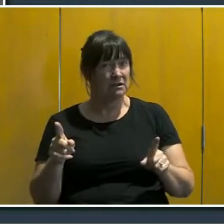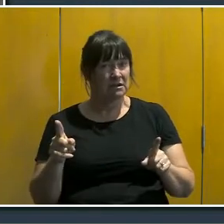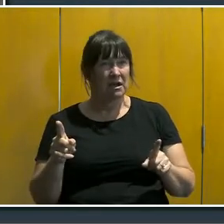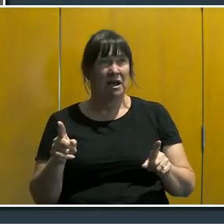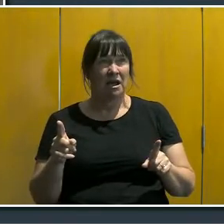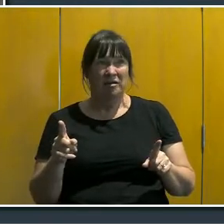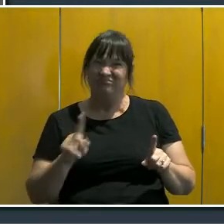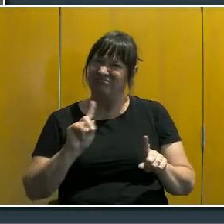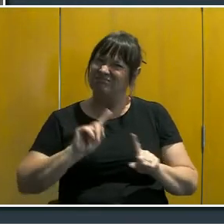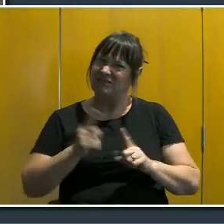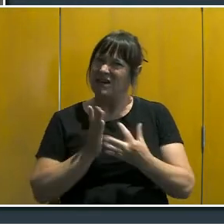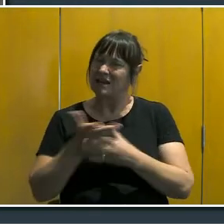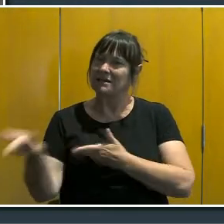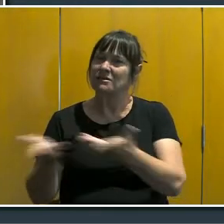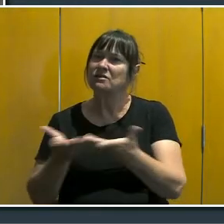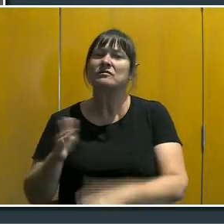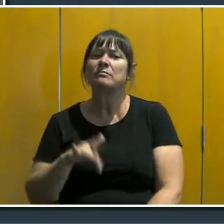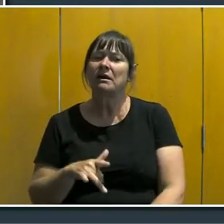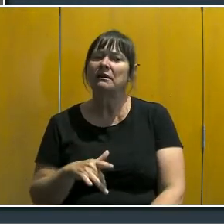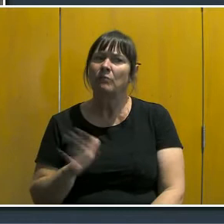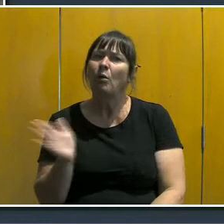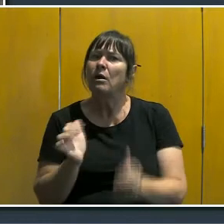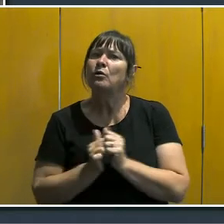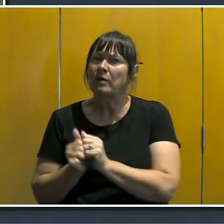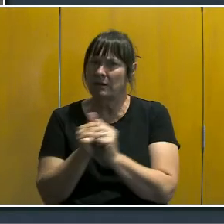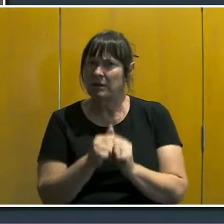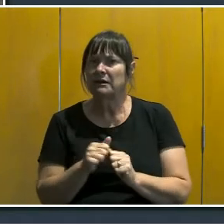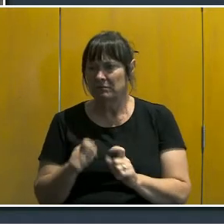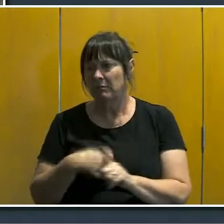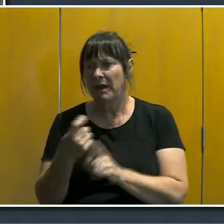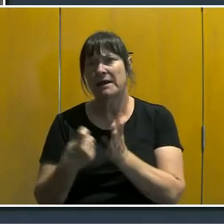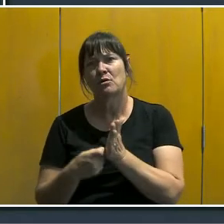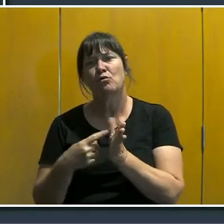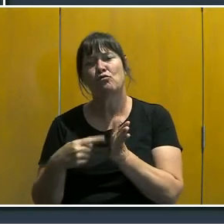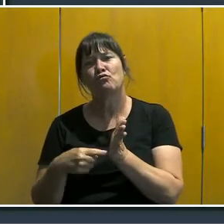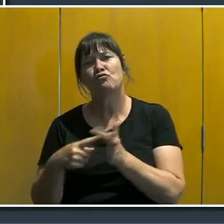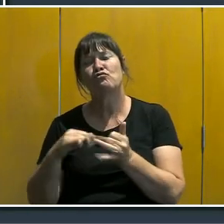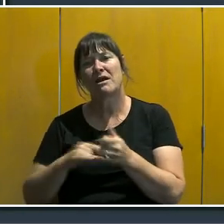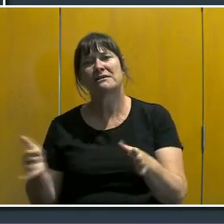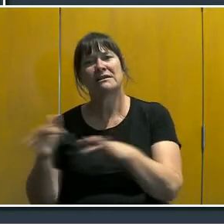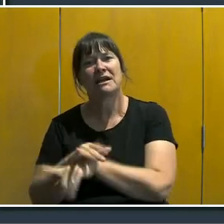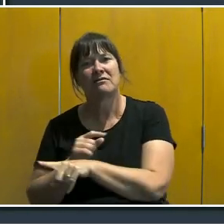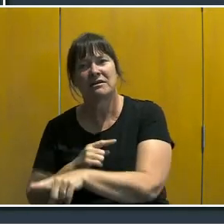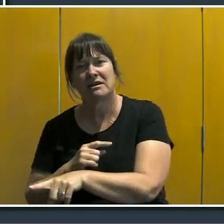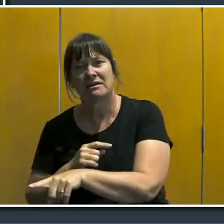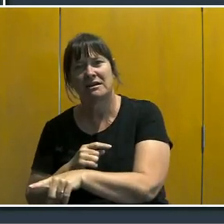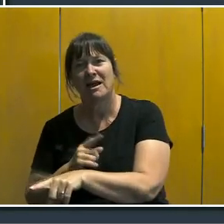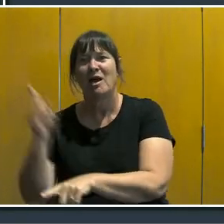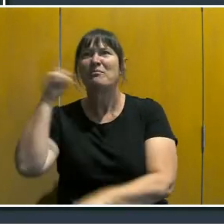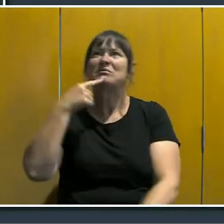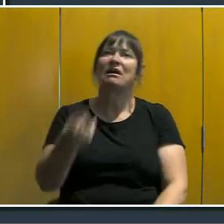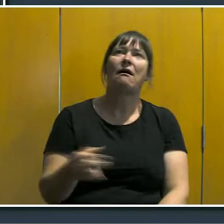we need not contribute to those. But a lot of people have said tongue-in-cheek that they have no time to use them because they're so